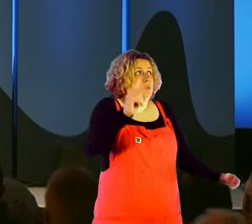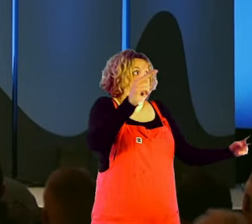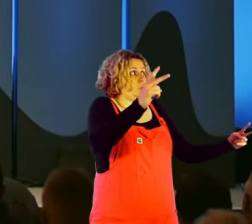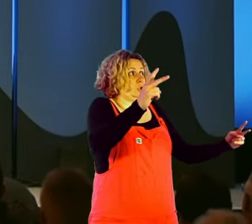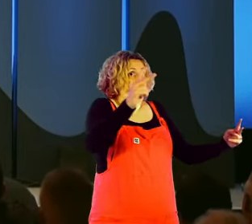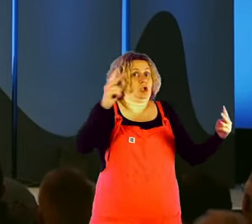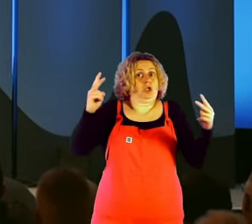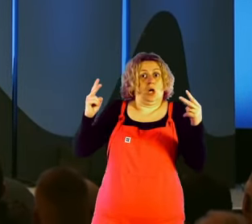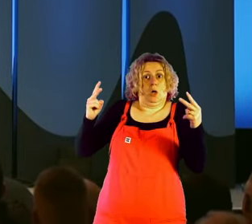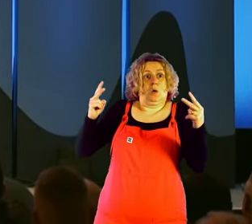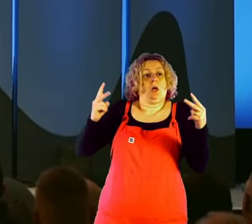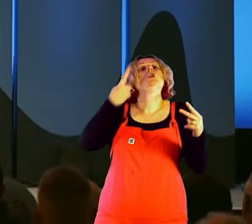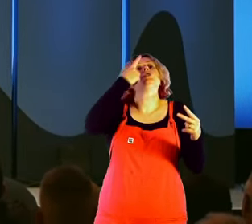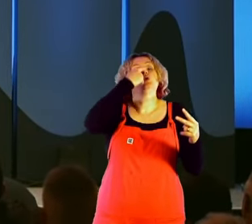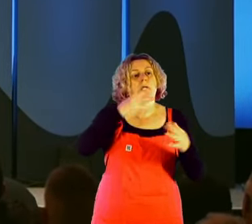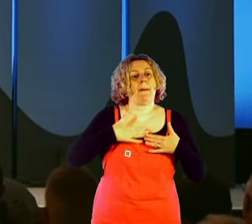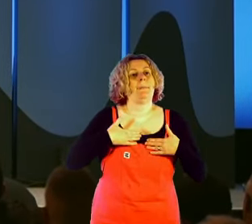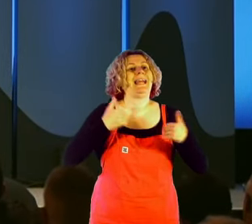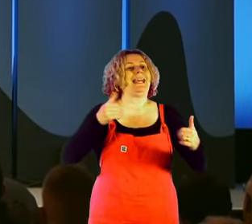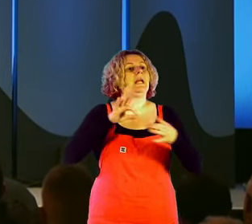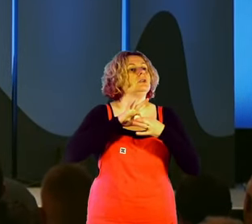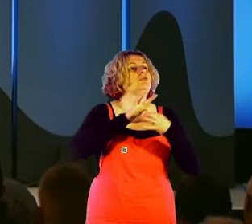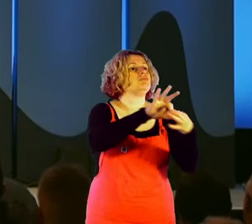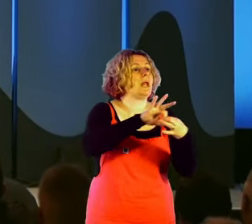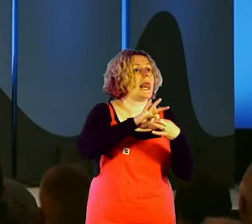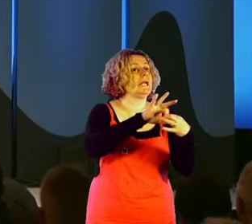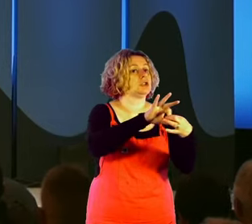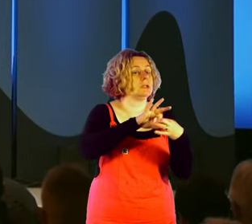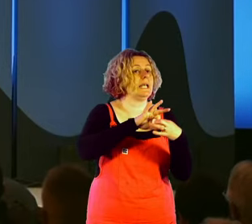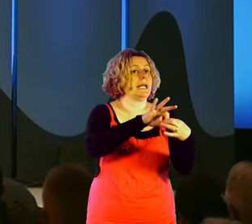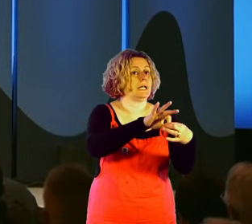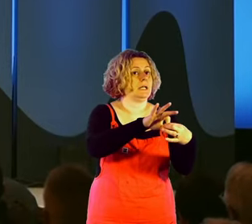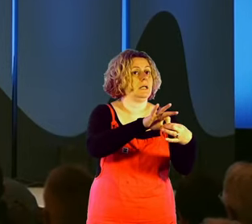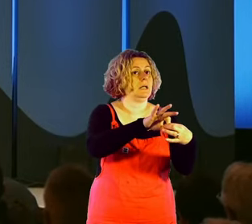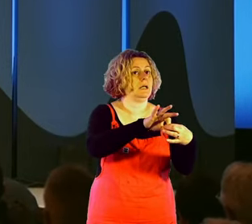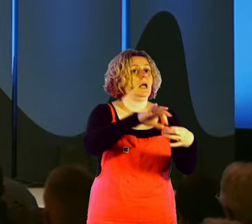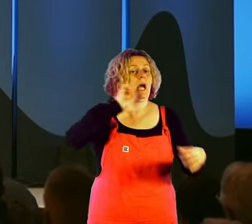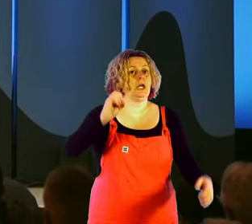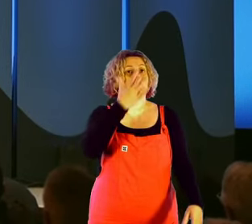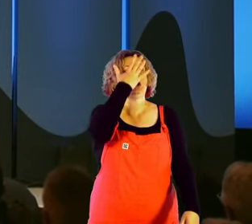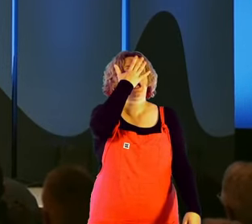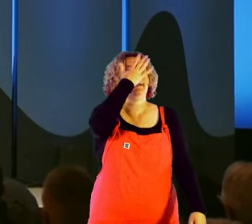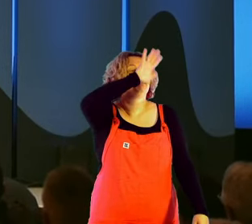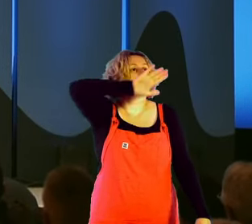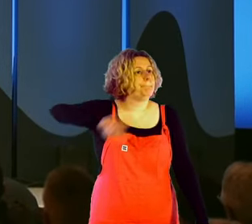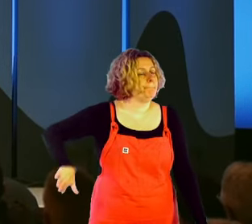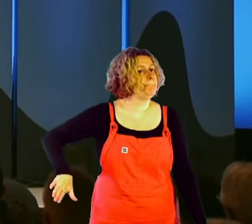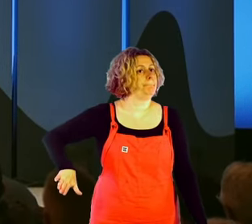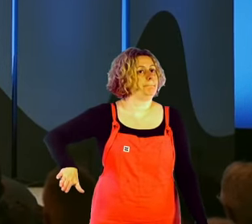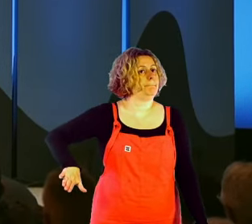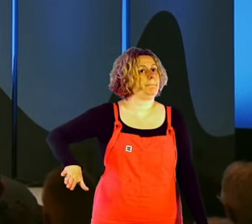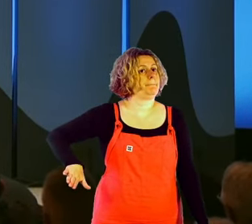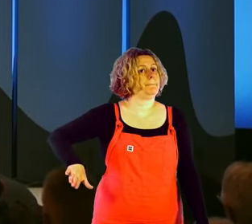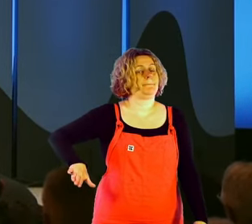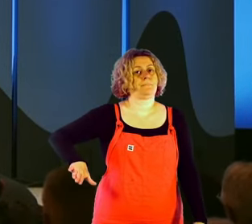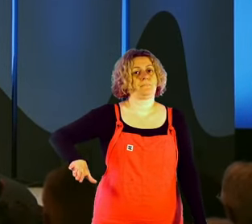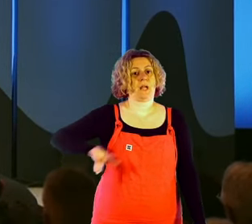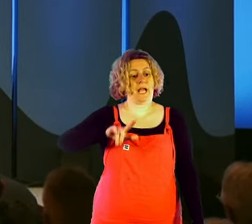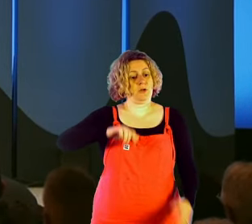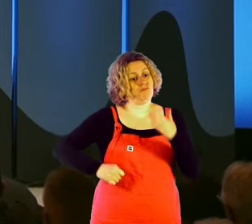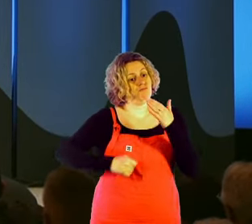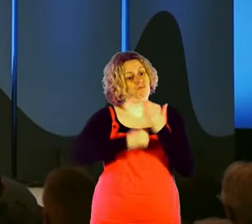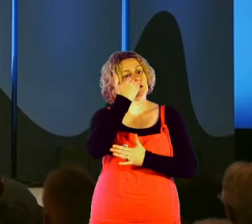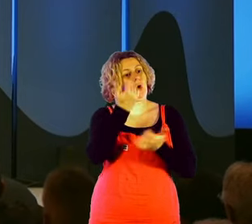healed relationally in front of everybody and from her shame and in all of those ways, and restores